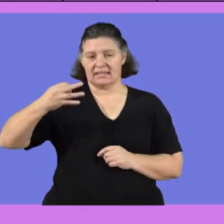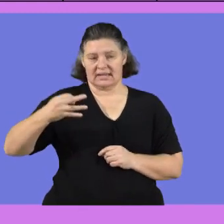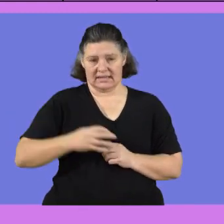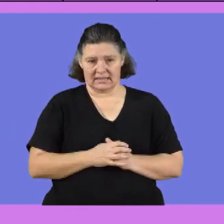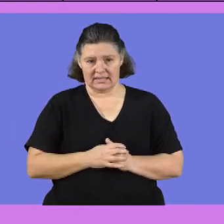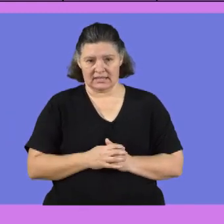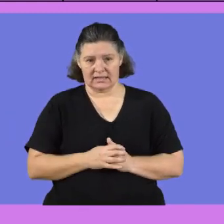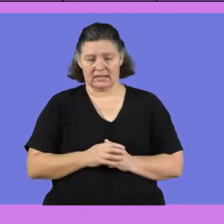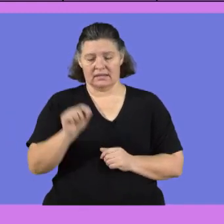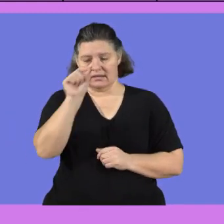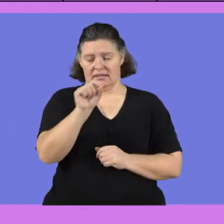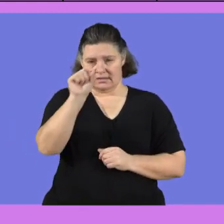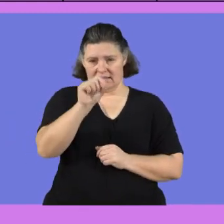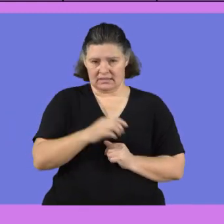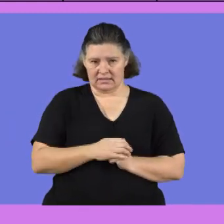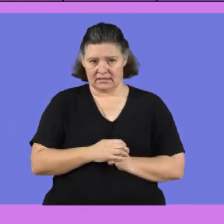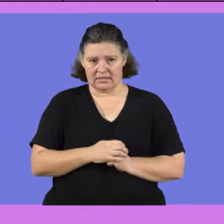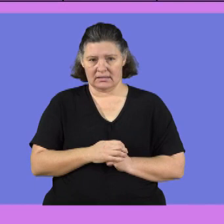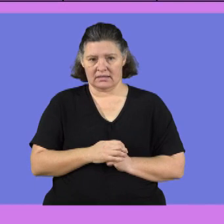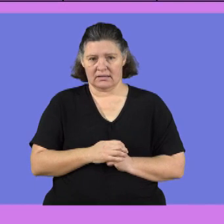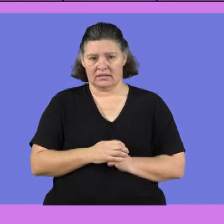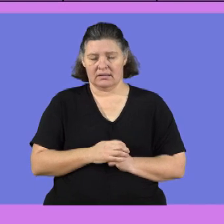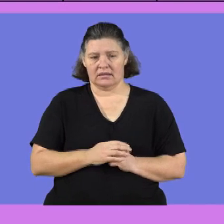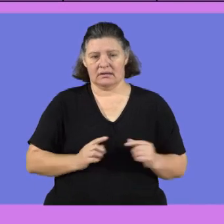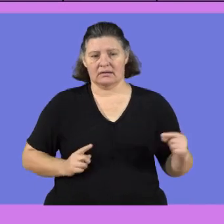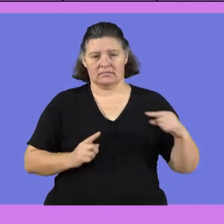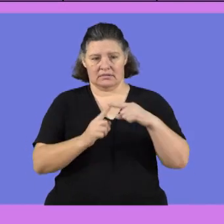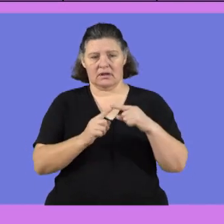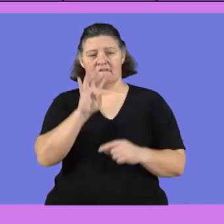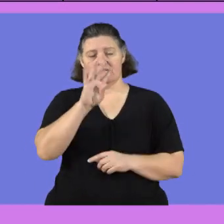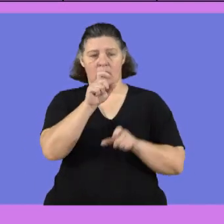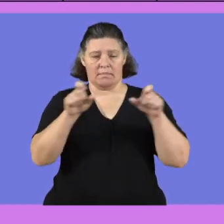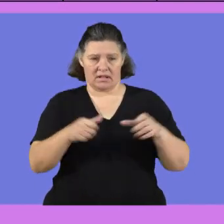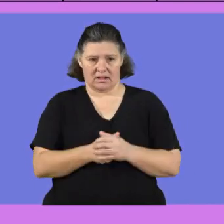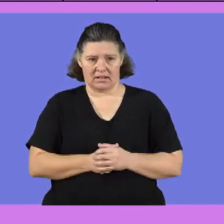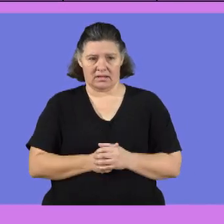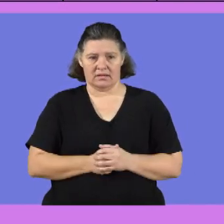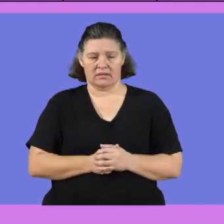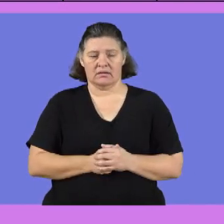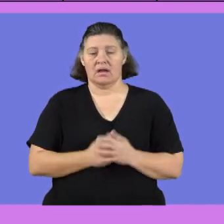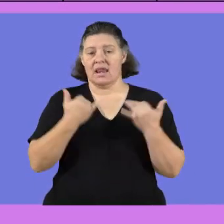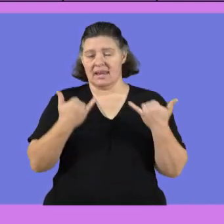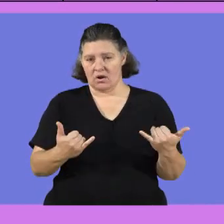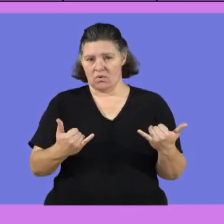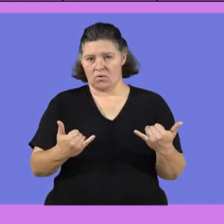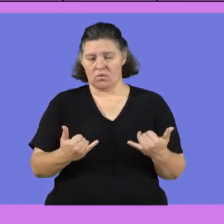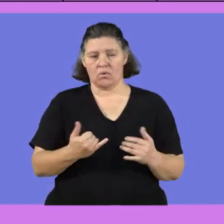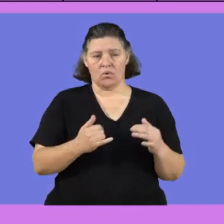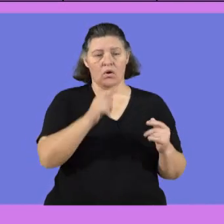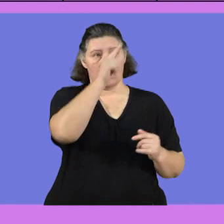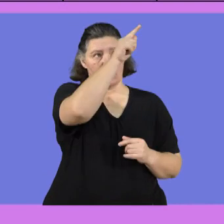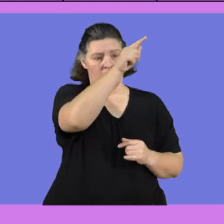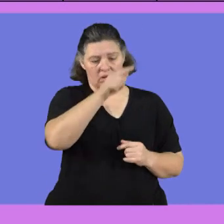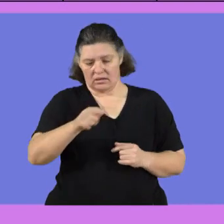2, and 3. And this is the point where you will have 4 people and 3 cans.